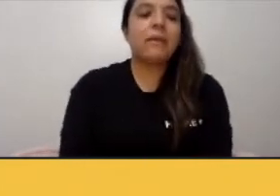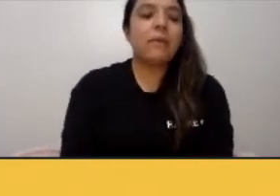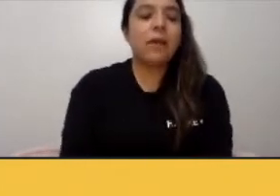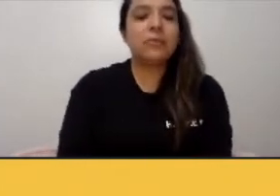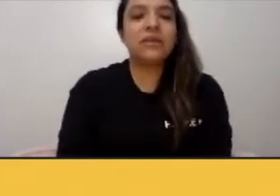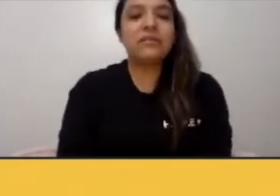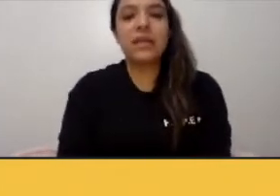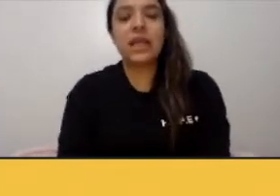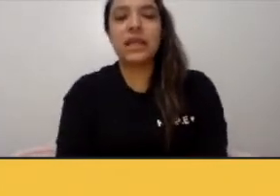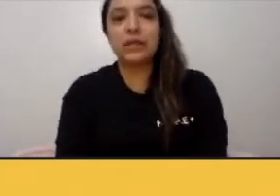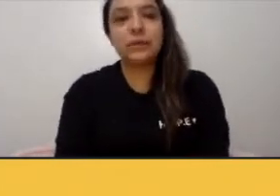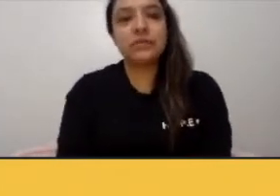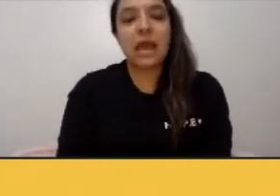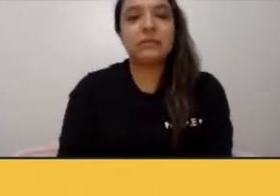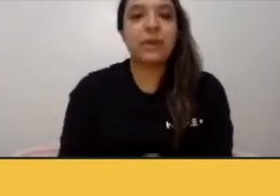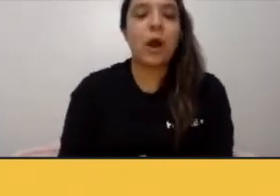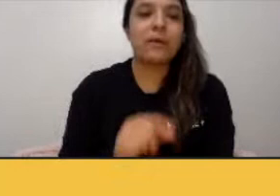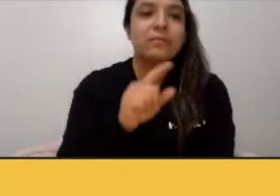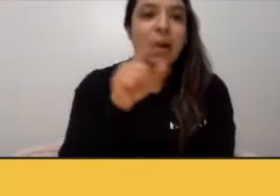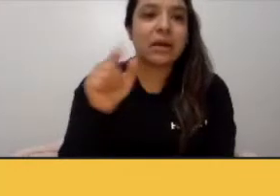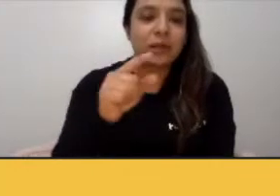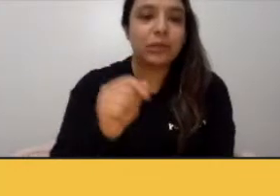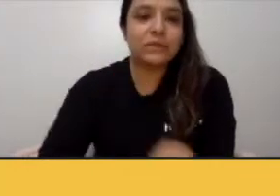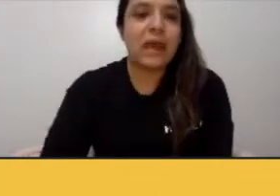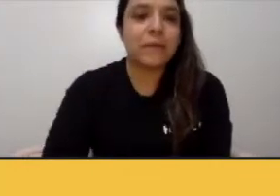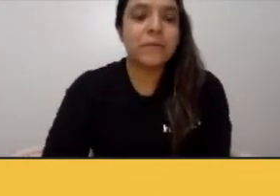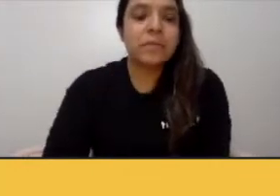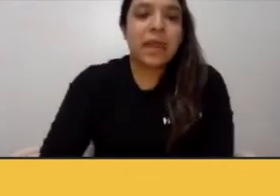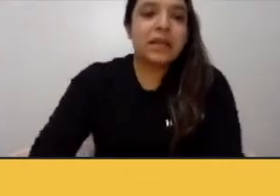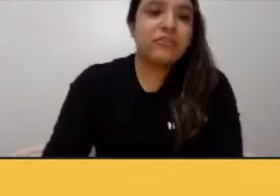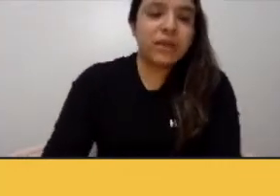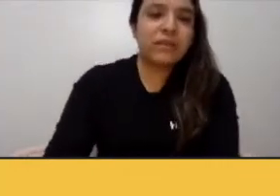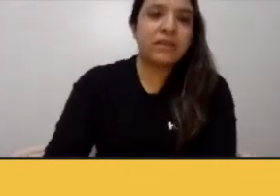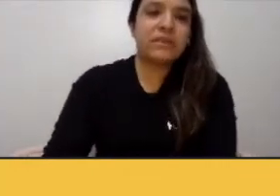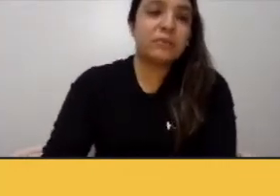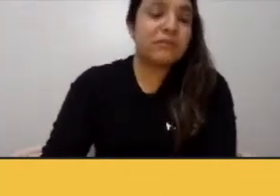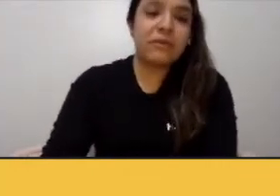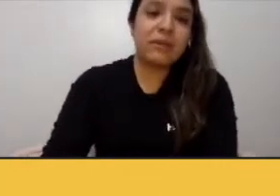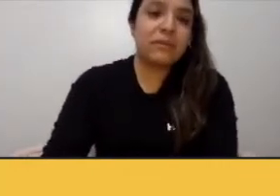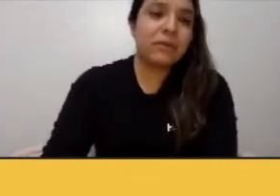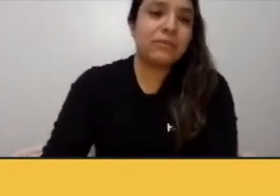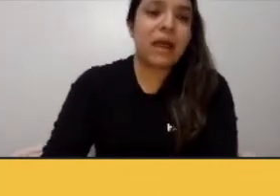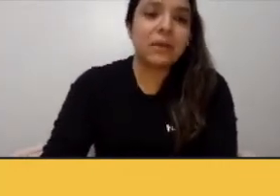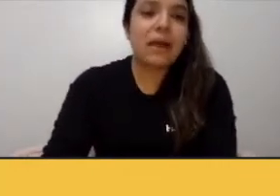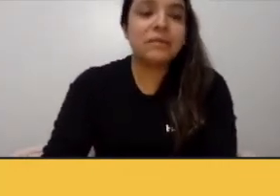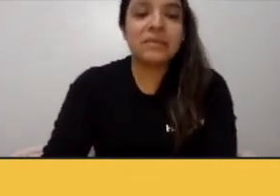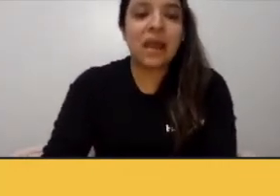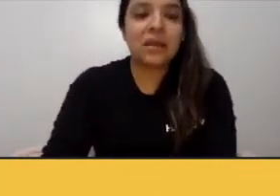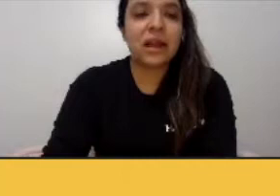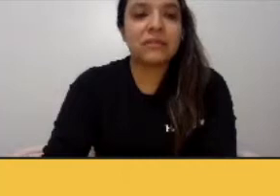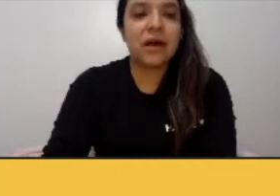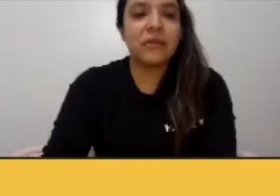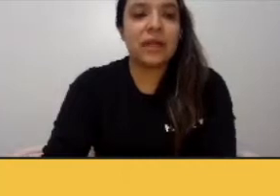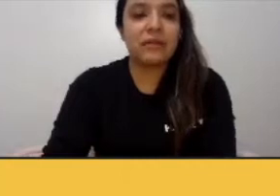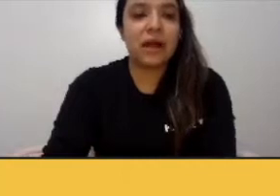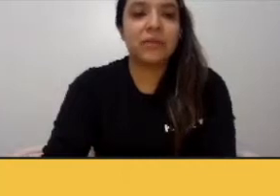said, when we see any glue sounds, we always box our glue sound. And as you can see, since we have already reviewed digraphs, Ms. Aguilar